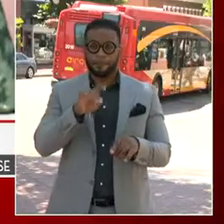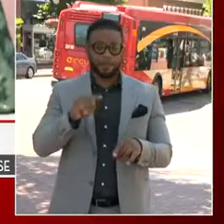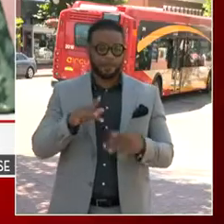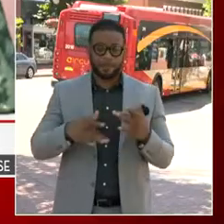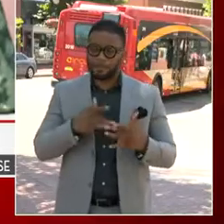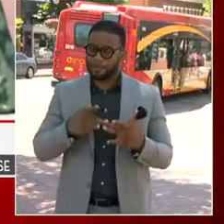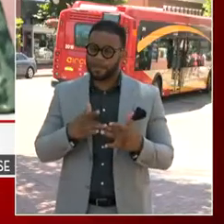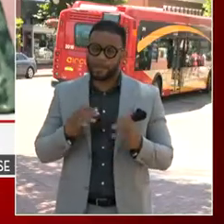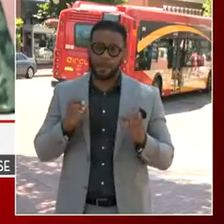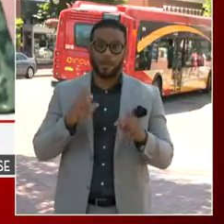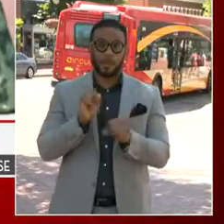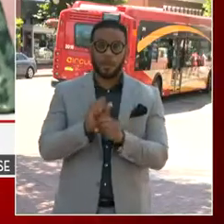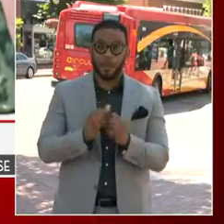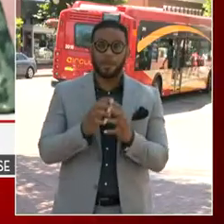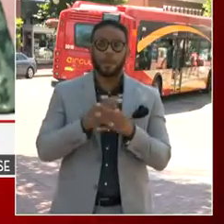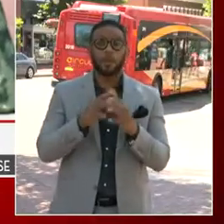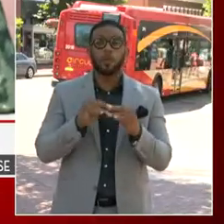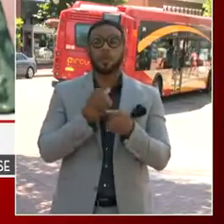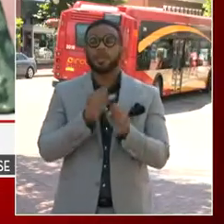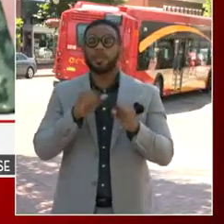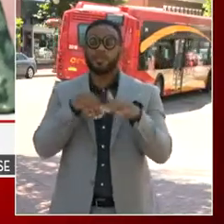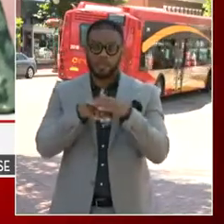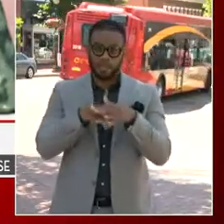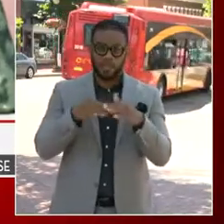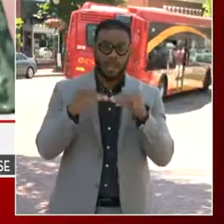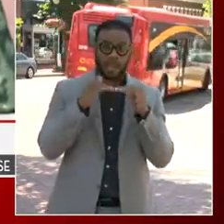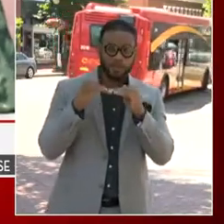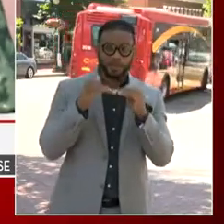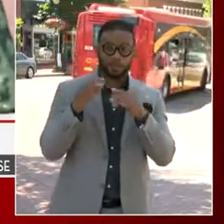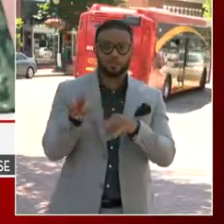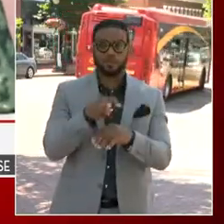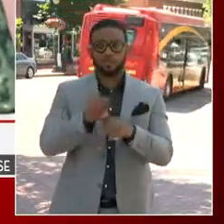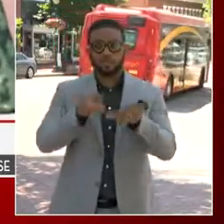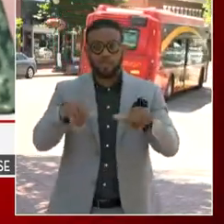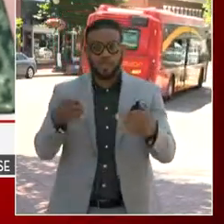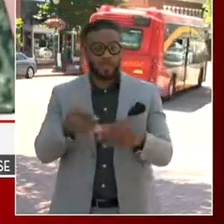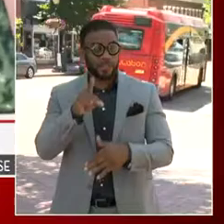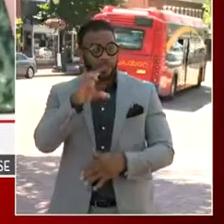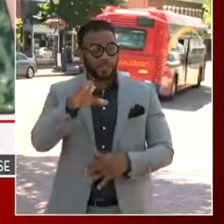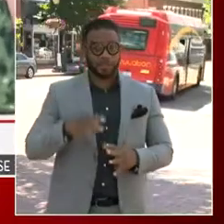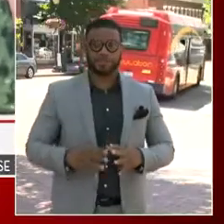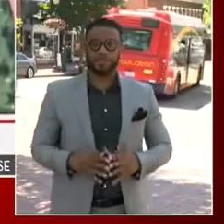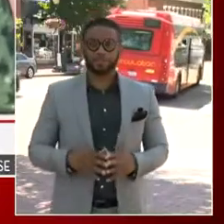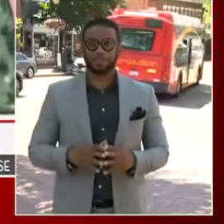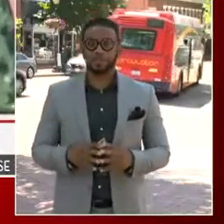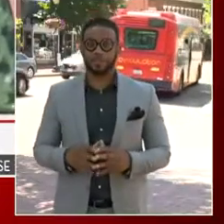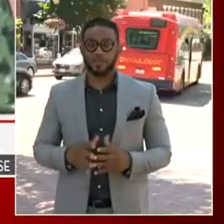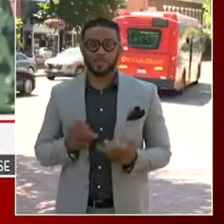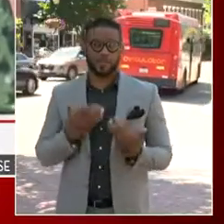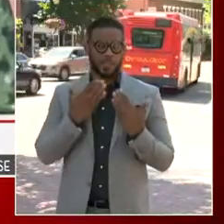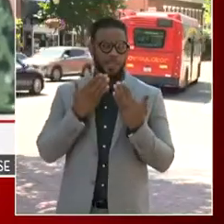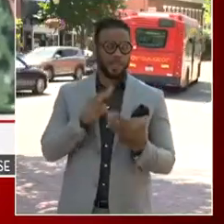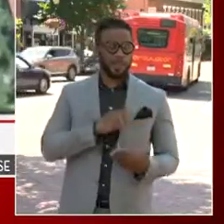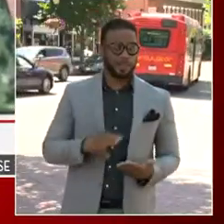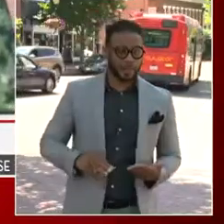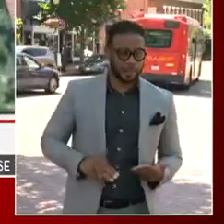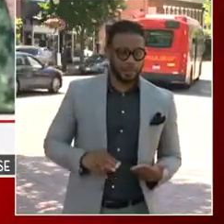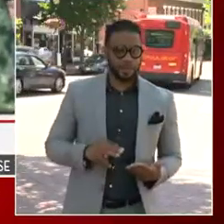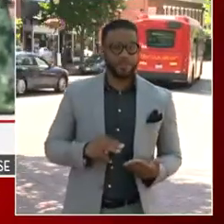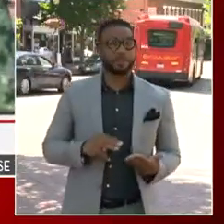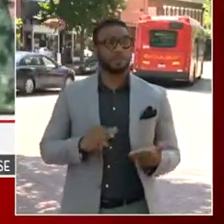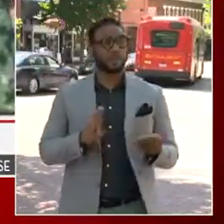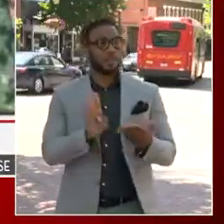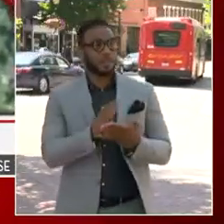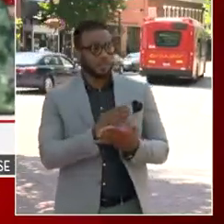work to build a safer, more accessible, and more equitable transportation system here in the District of Columbia. So I want to thank the mayor, Mayor